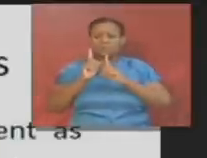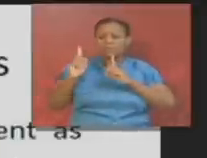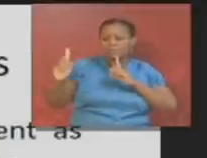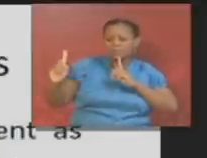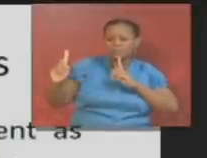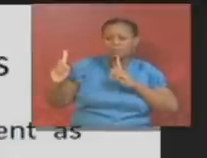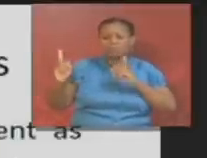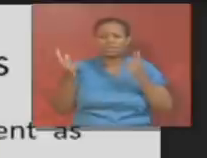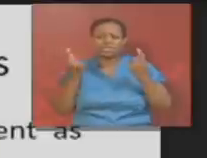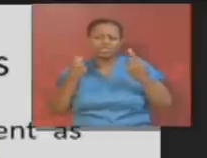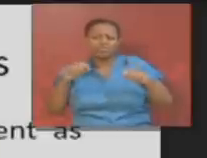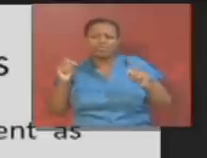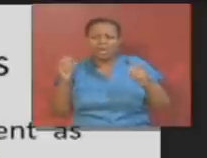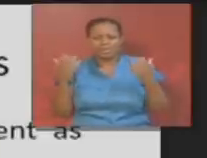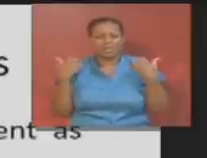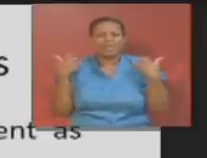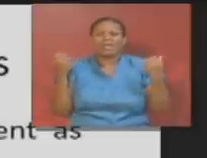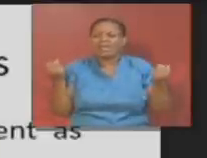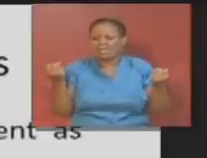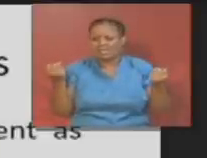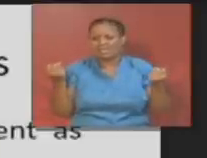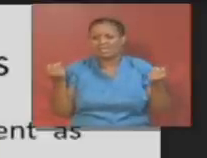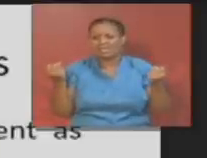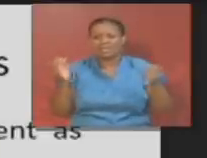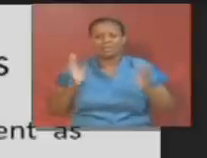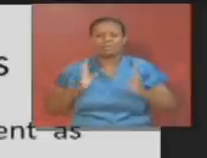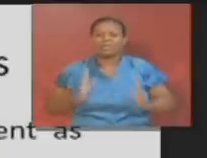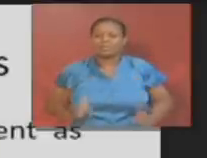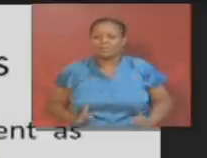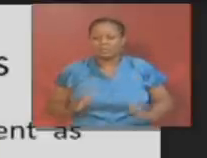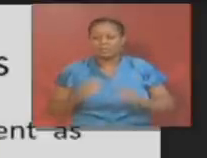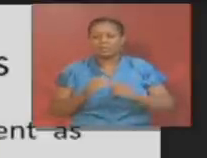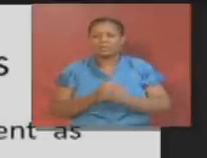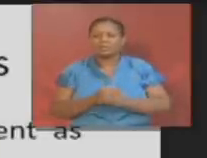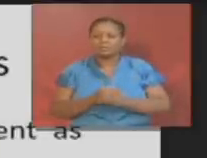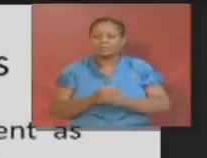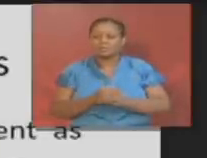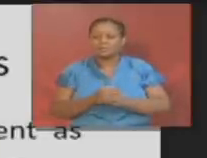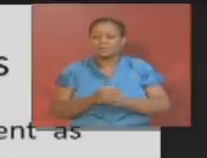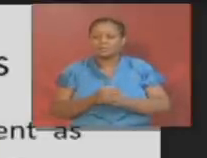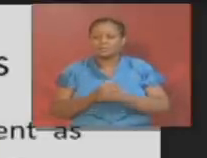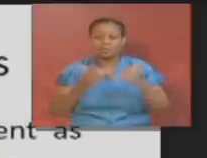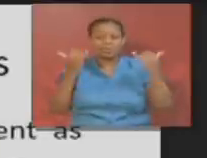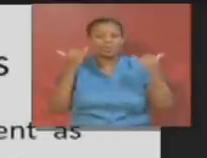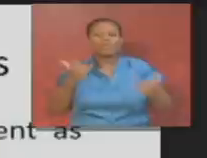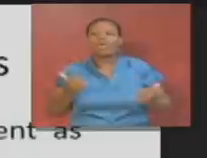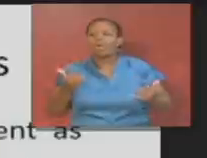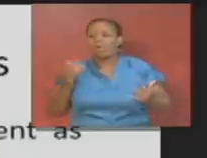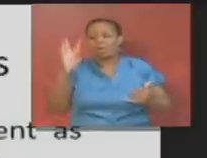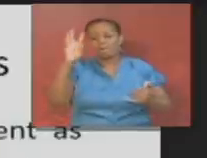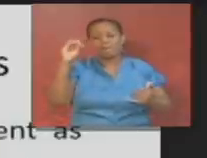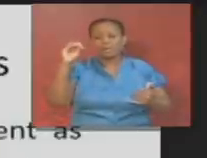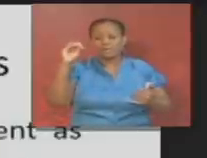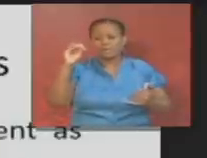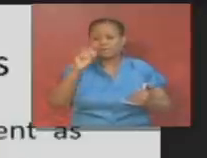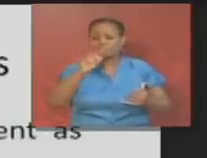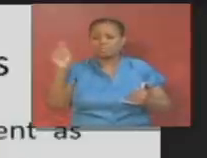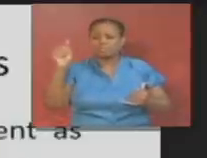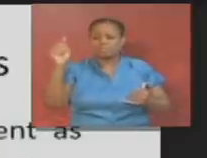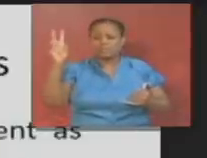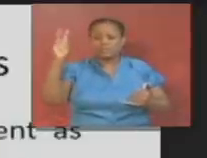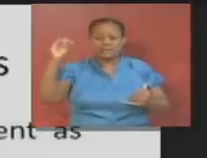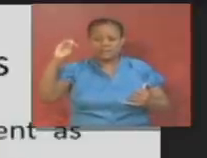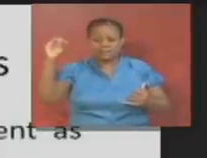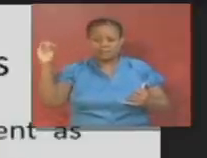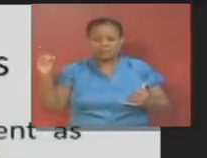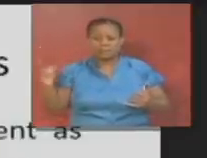could. Now, it has been recognized that 40 to 50% of infections that the